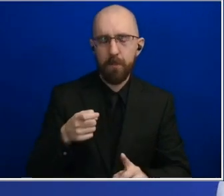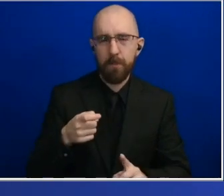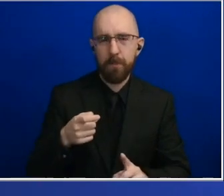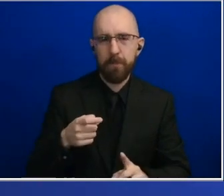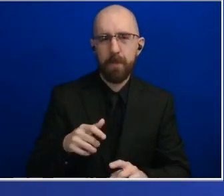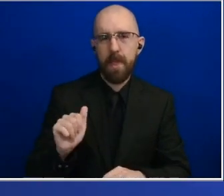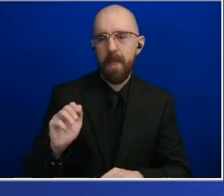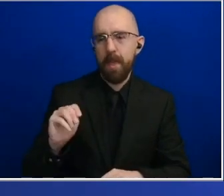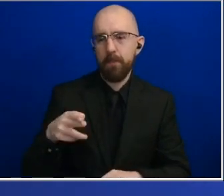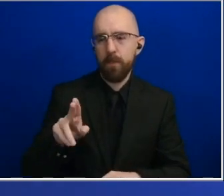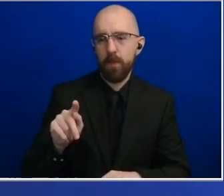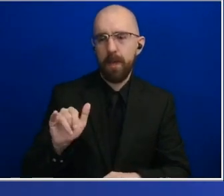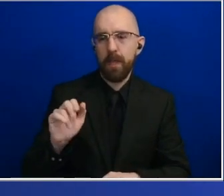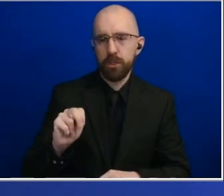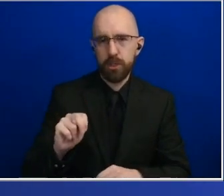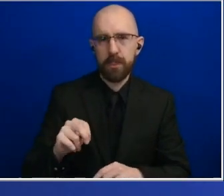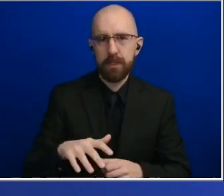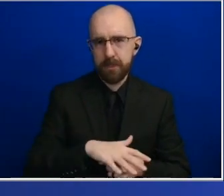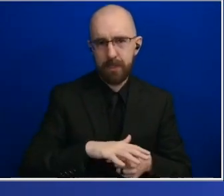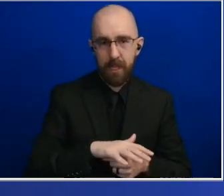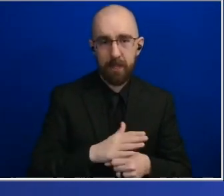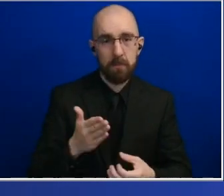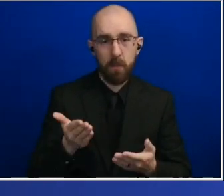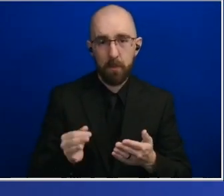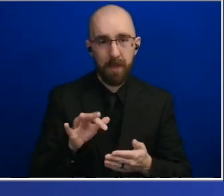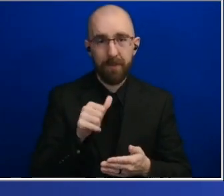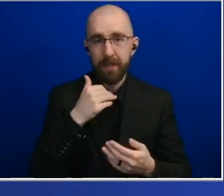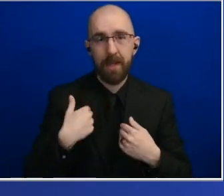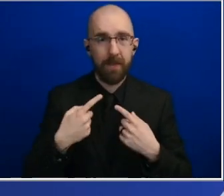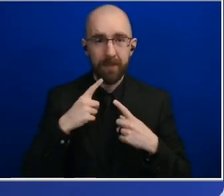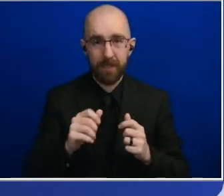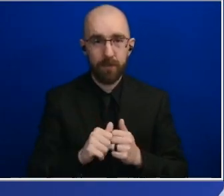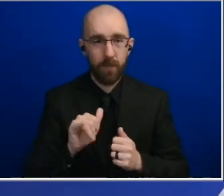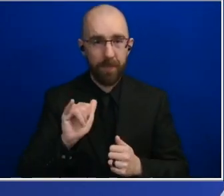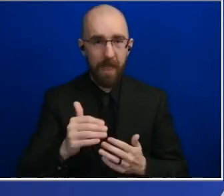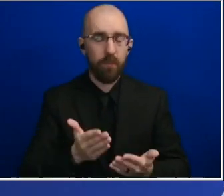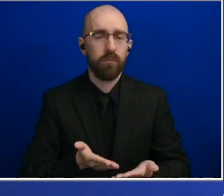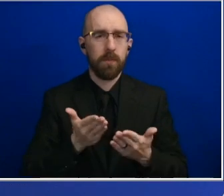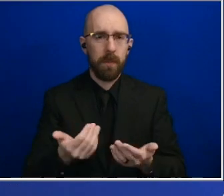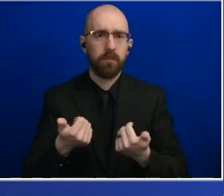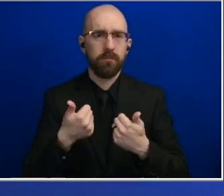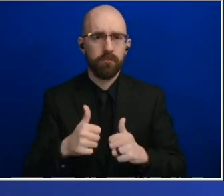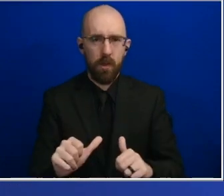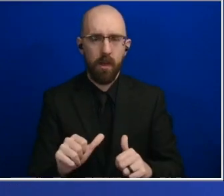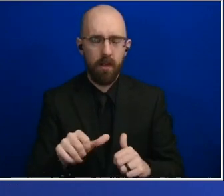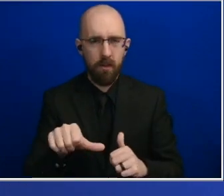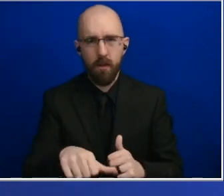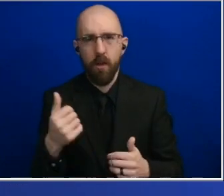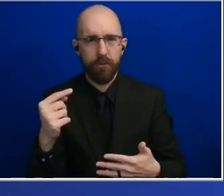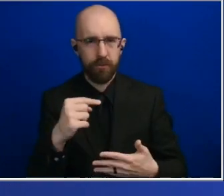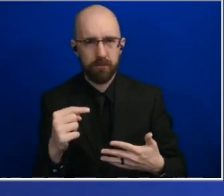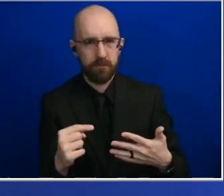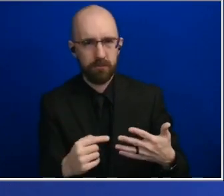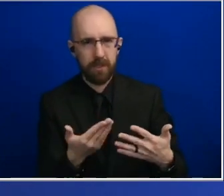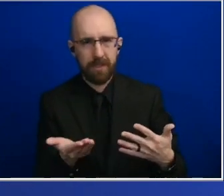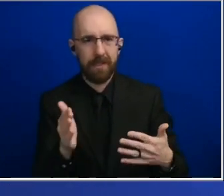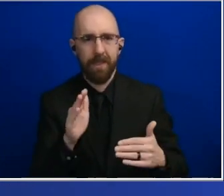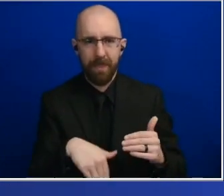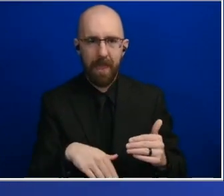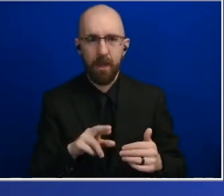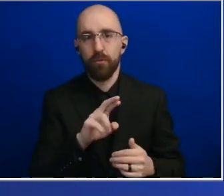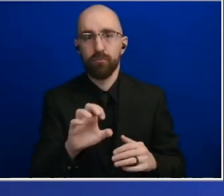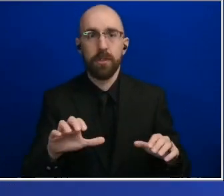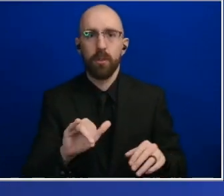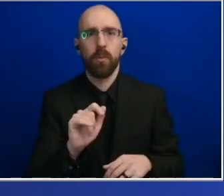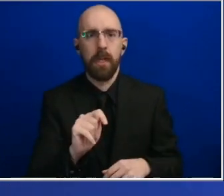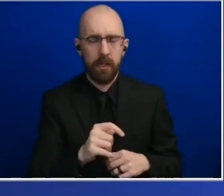site. Probably, if somebody didn't have success with that, I'd recommend that we try, other things other than redoing it. Sometimes,